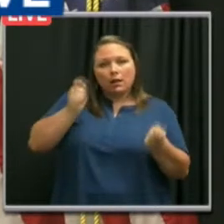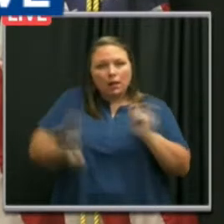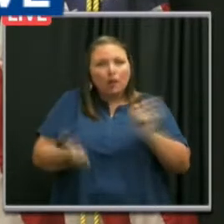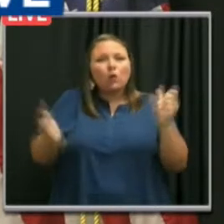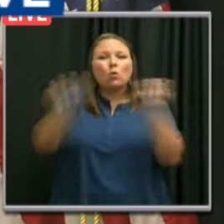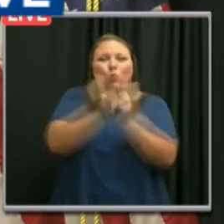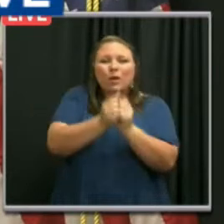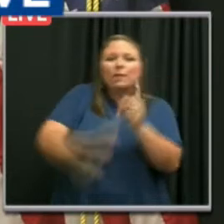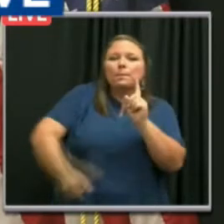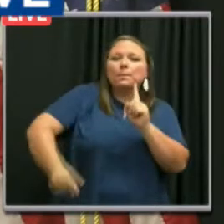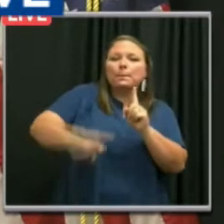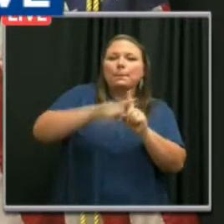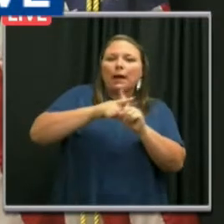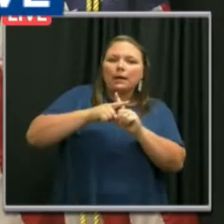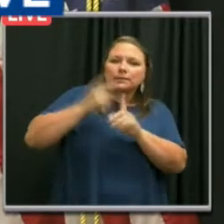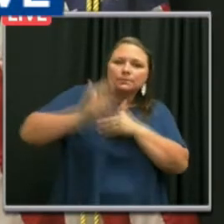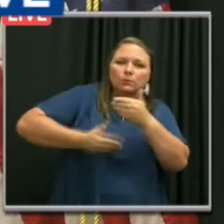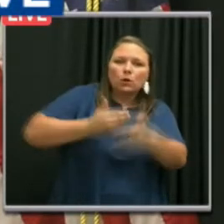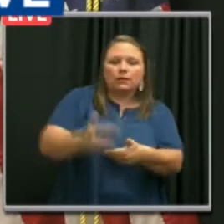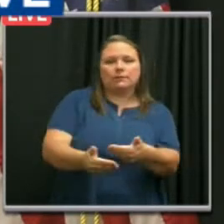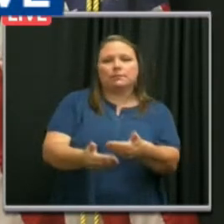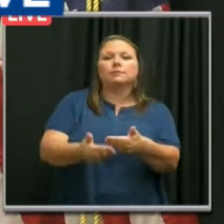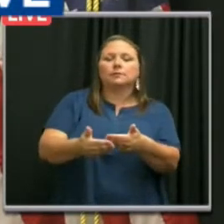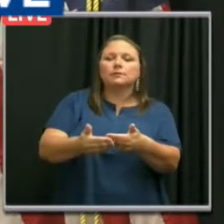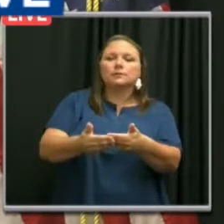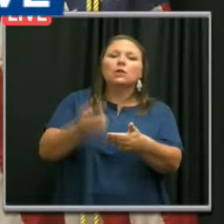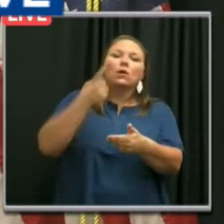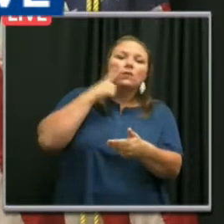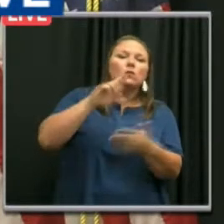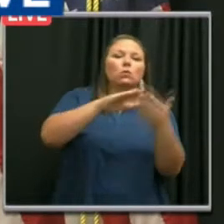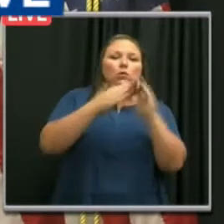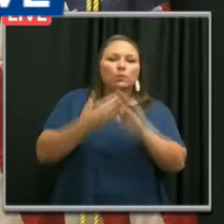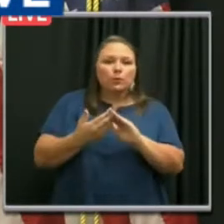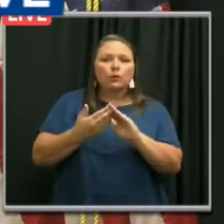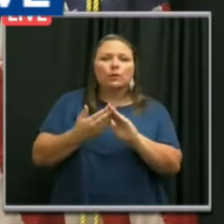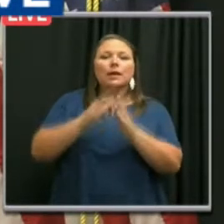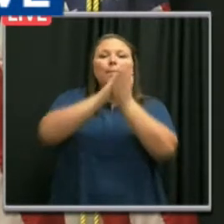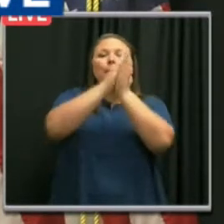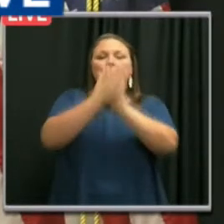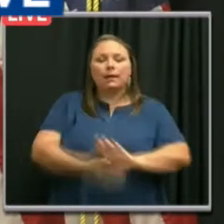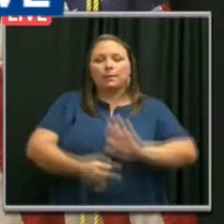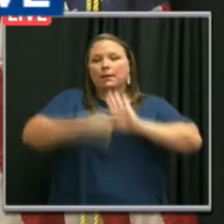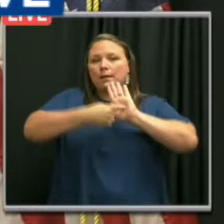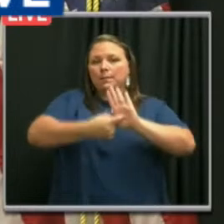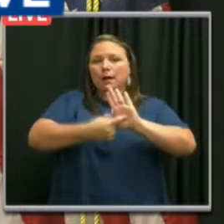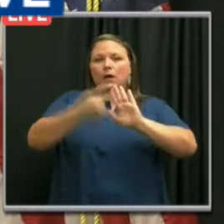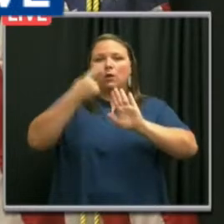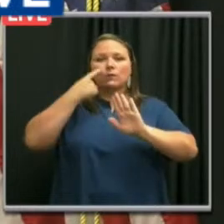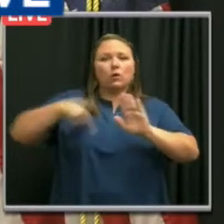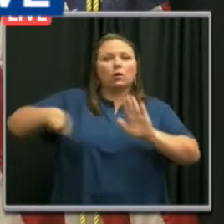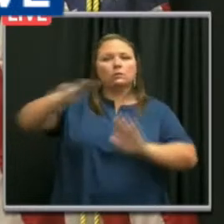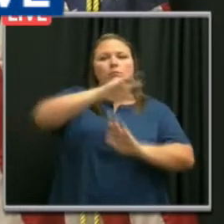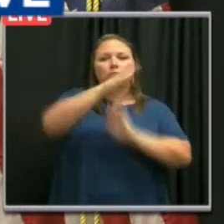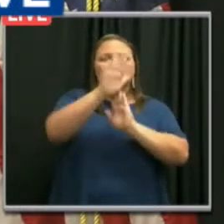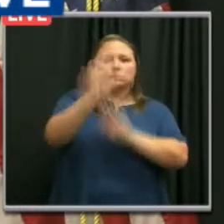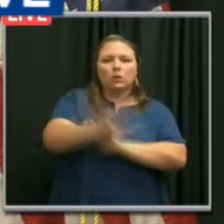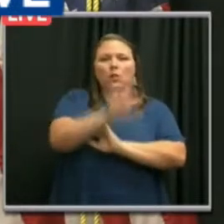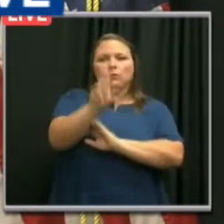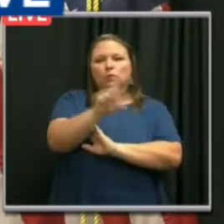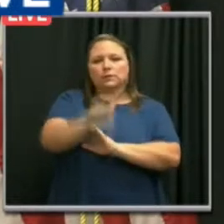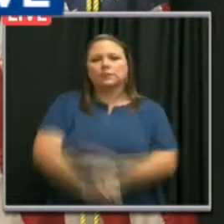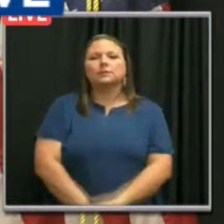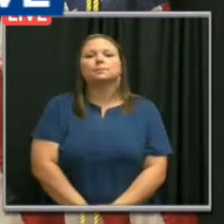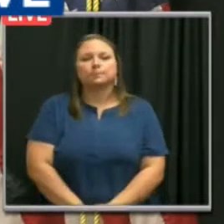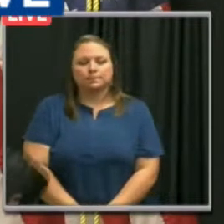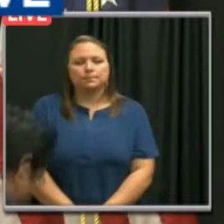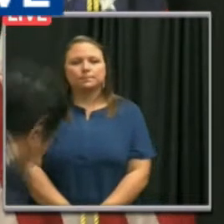with positive steps forward for our community to be really a model community for our country.